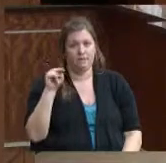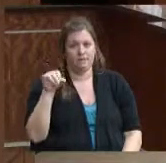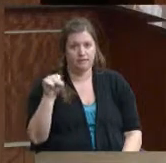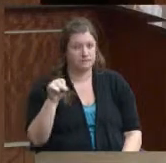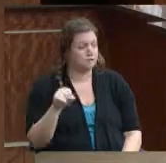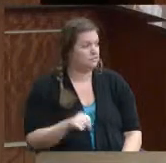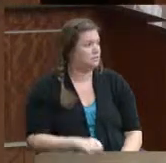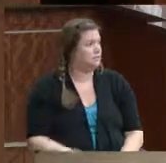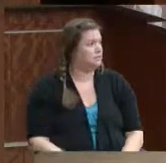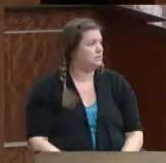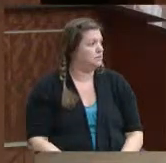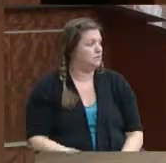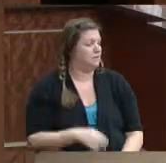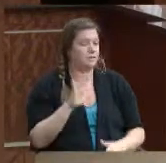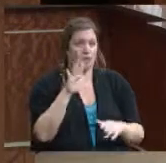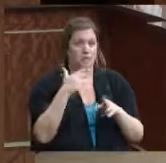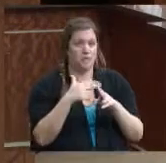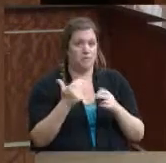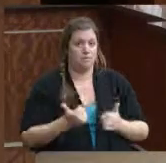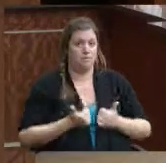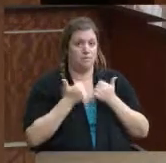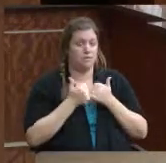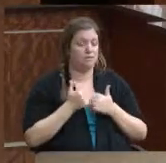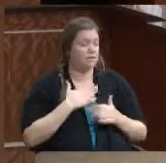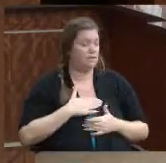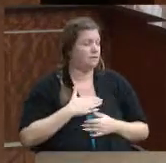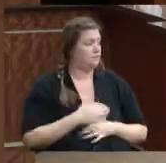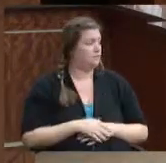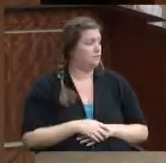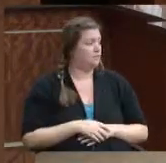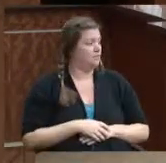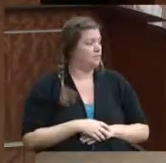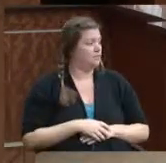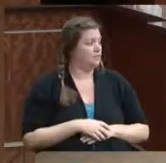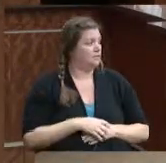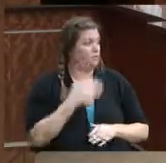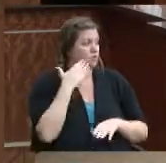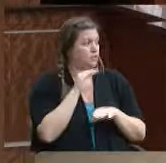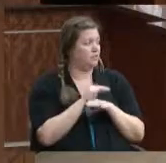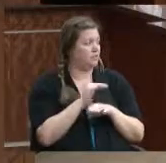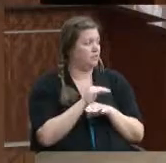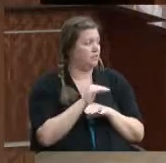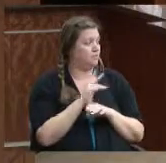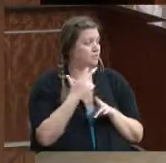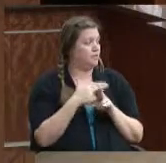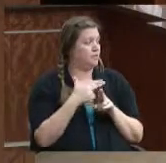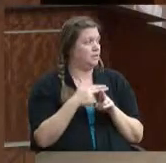Ms. Griffin, again, would you give your name and address for the record? Good evening.